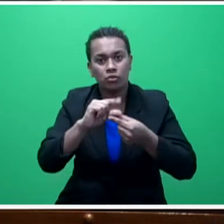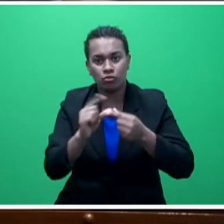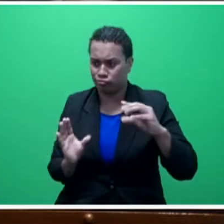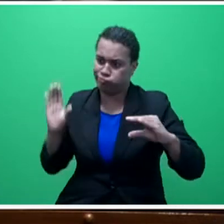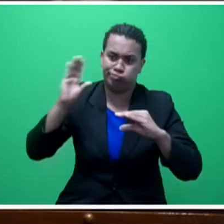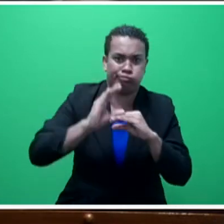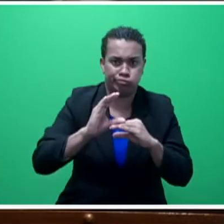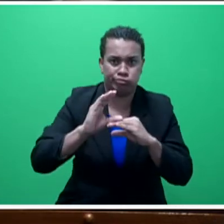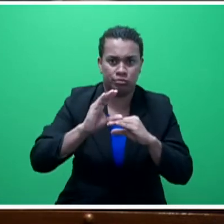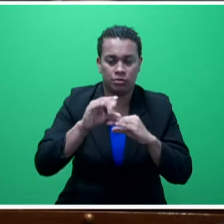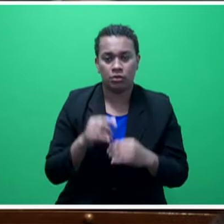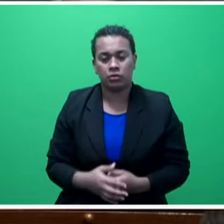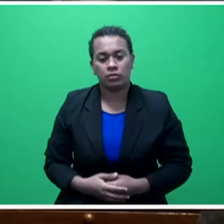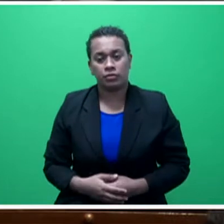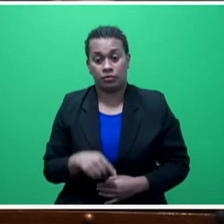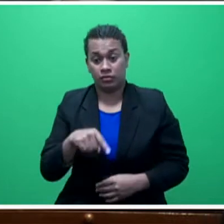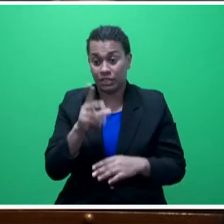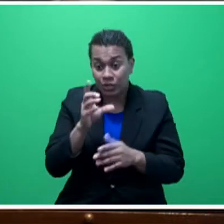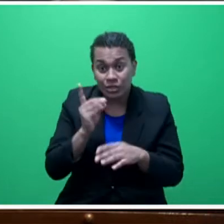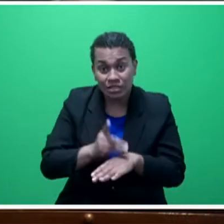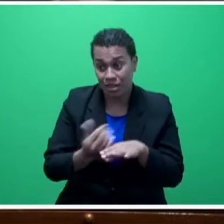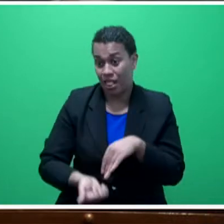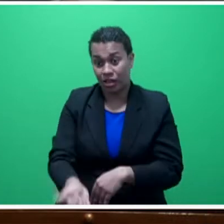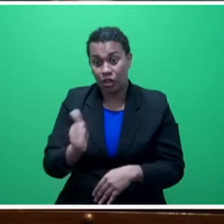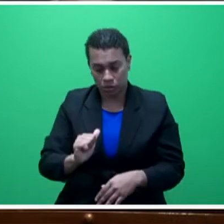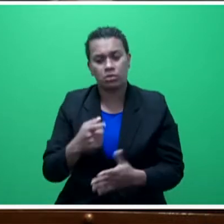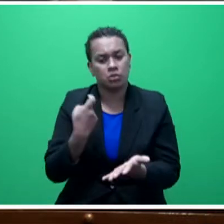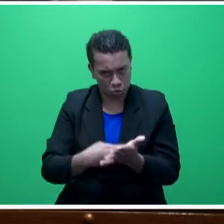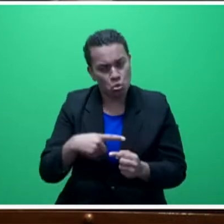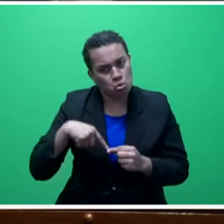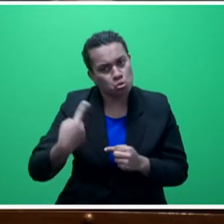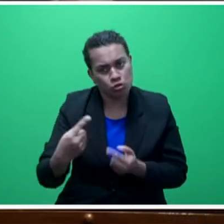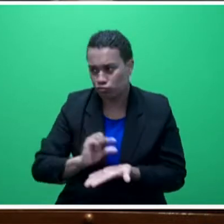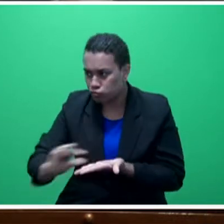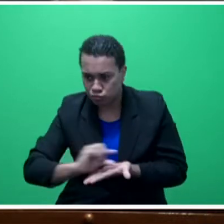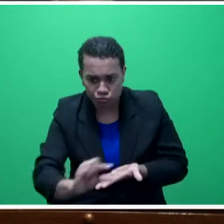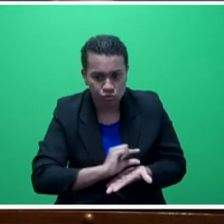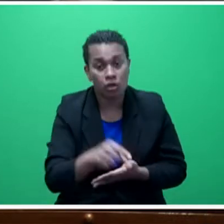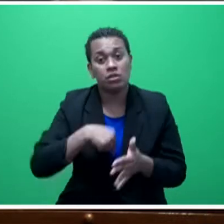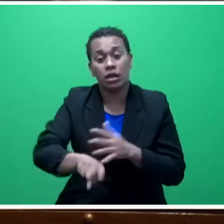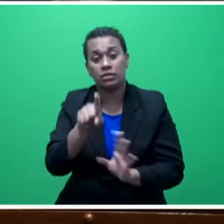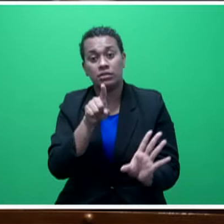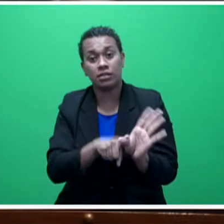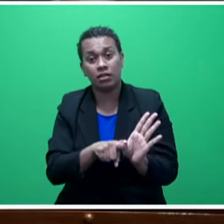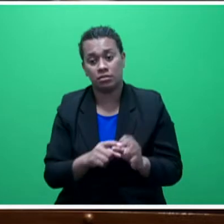the disability allowance by the Fijian government continues in the new fiscal year, an allocation of